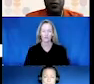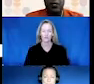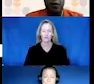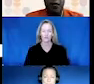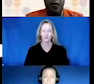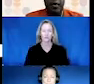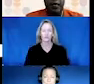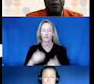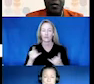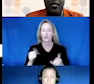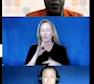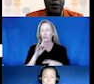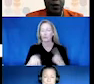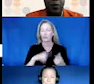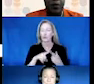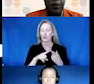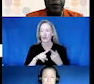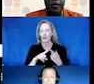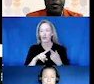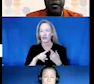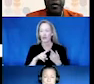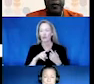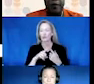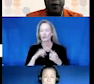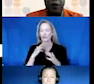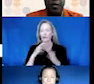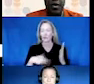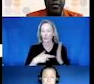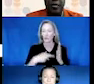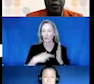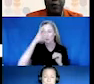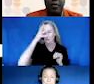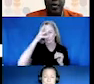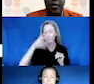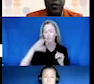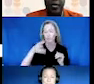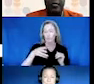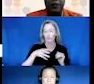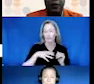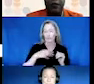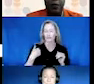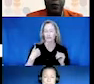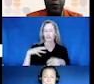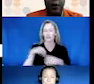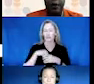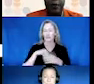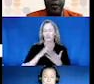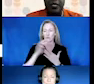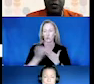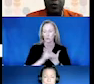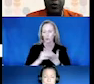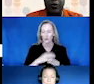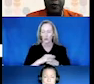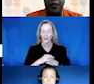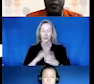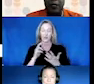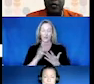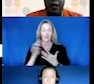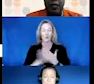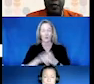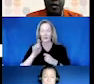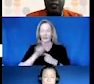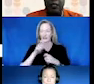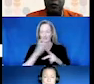the roles that males have in our program. We had to come up with a philosophy for our program in supporting